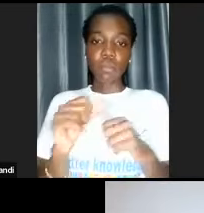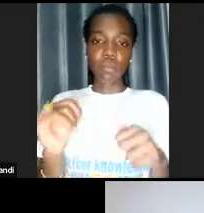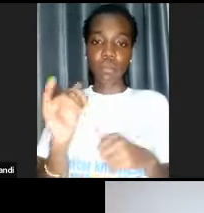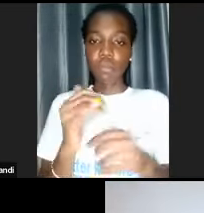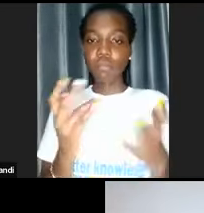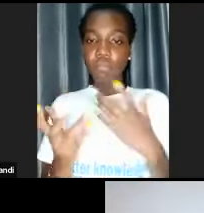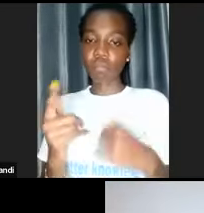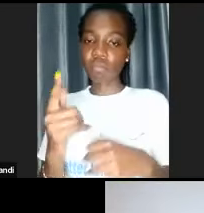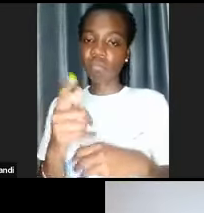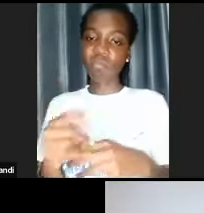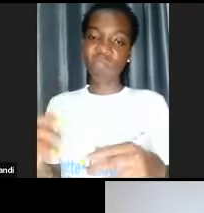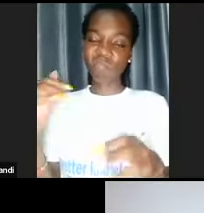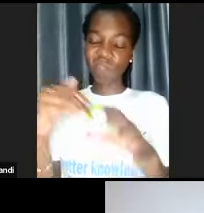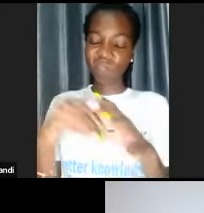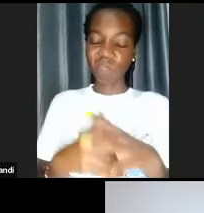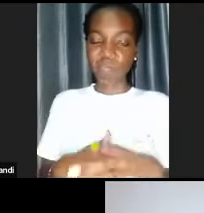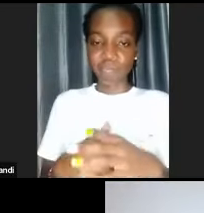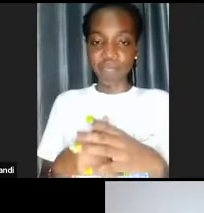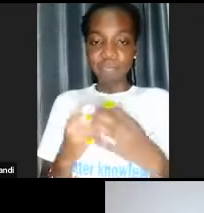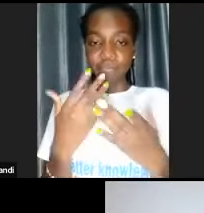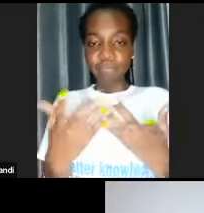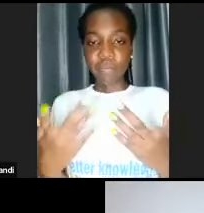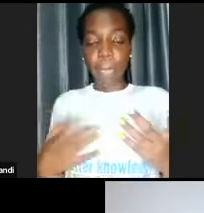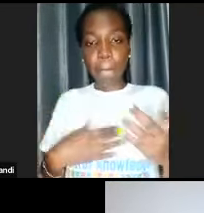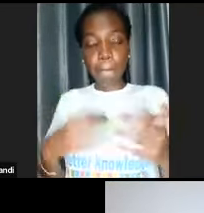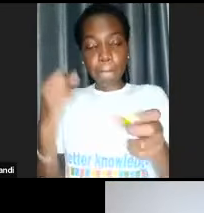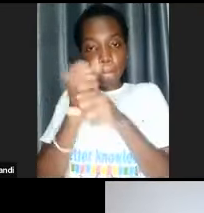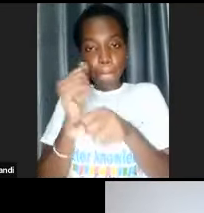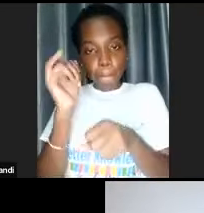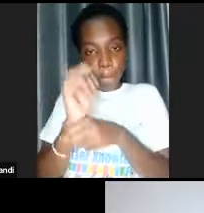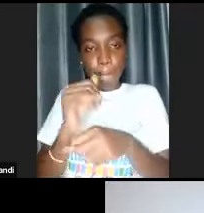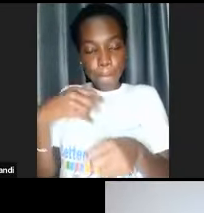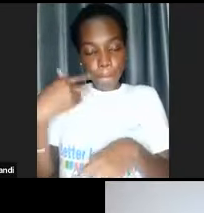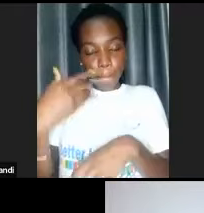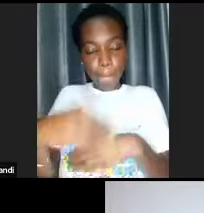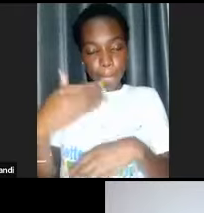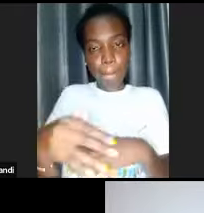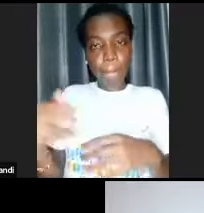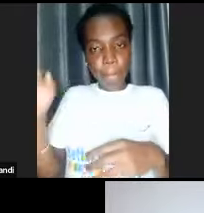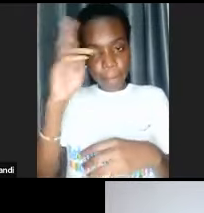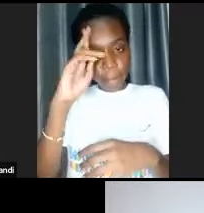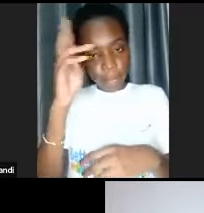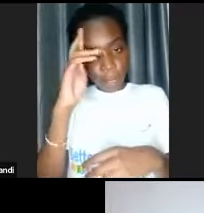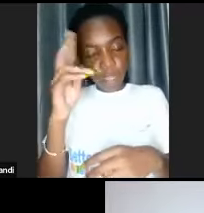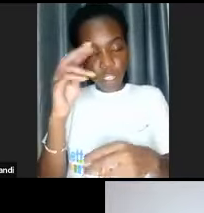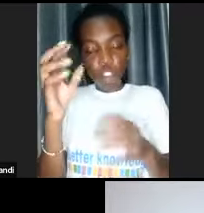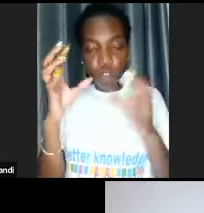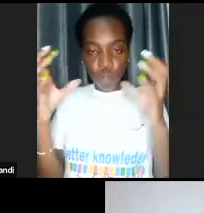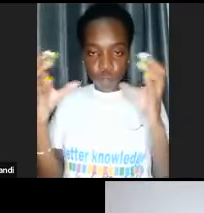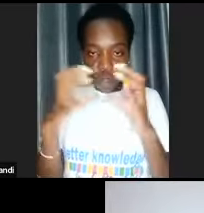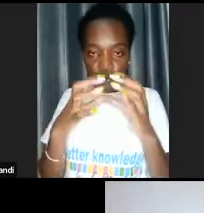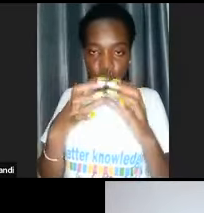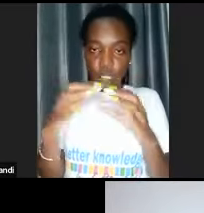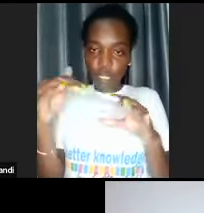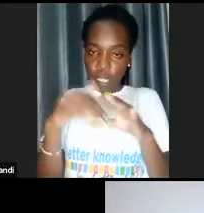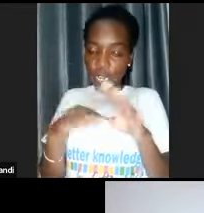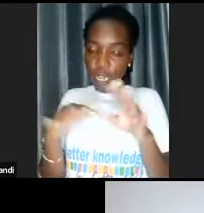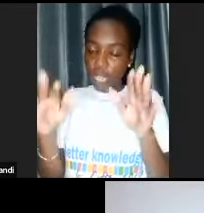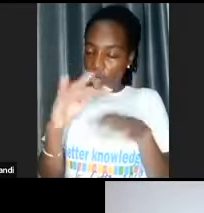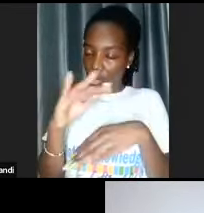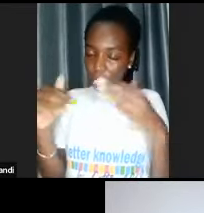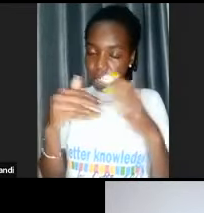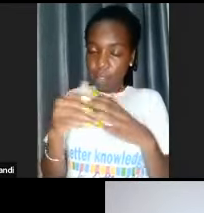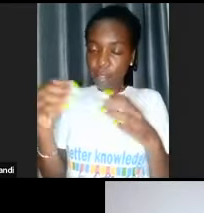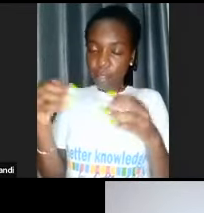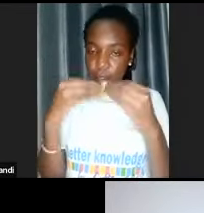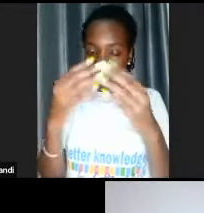also individuals, I do that. I always run a purpose coaching, a 5 weeks purpose coaching every even month. There's already an ongoing session